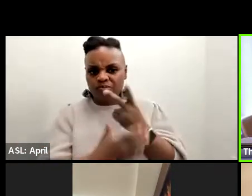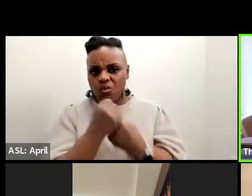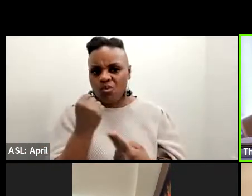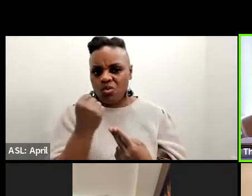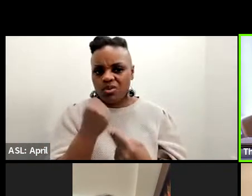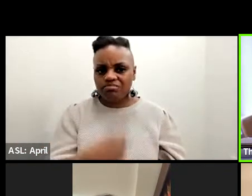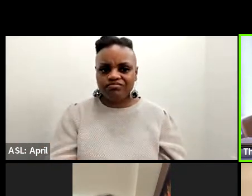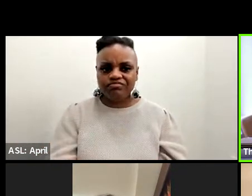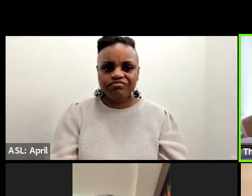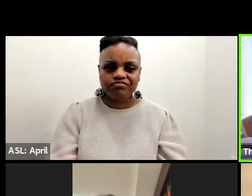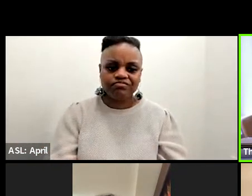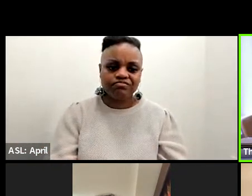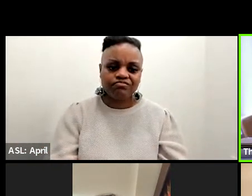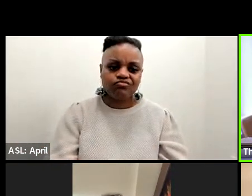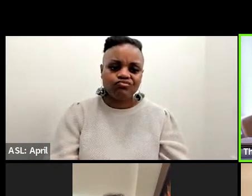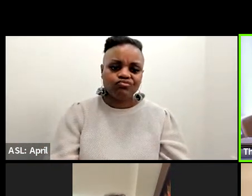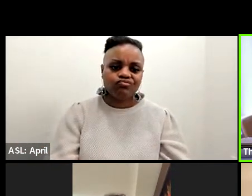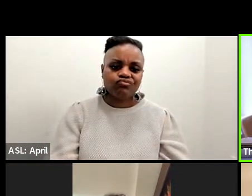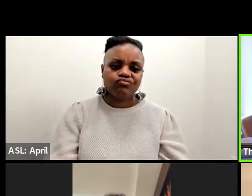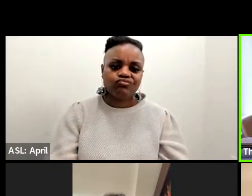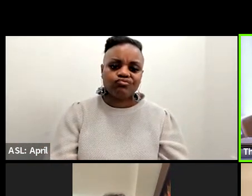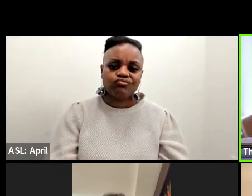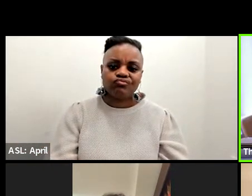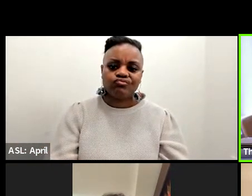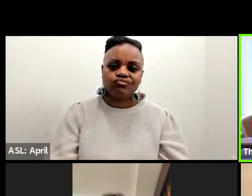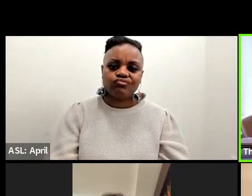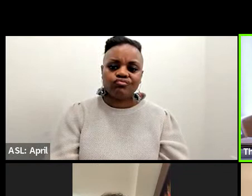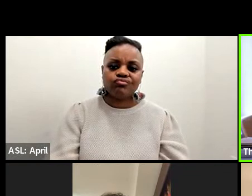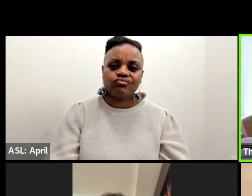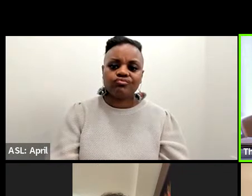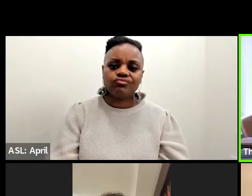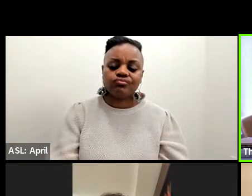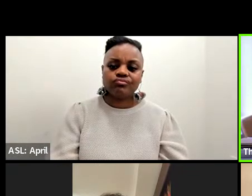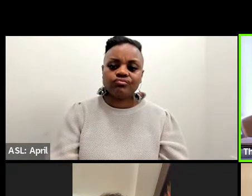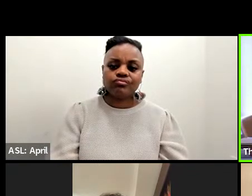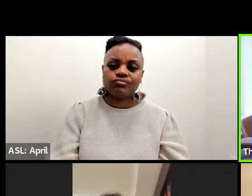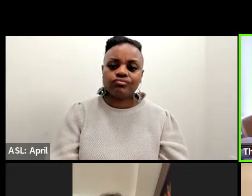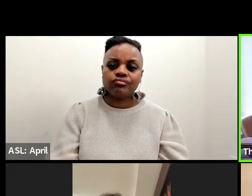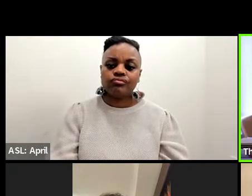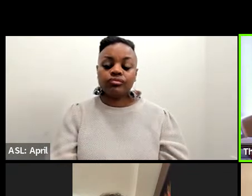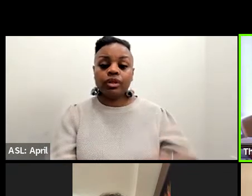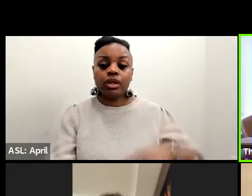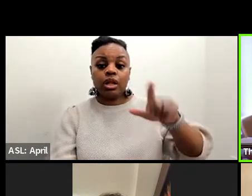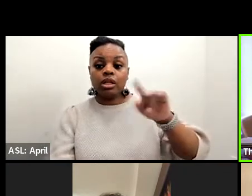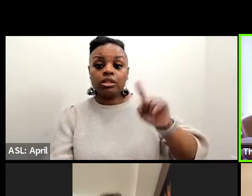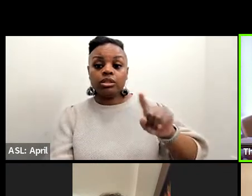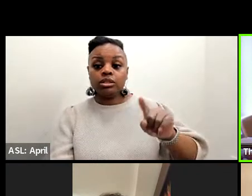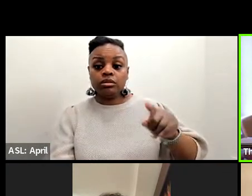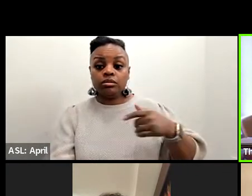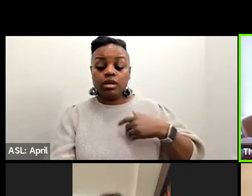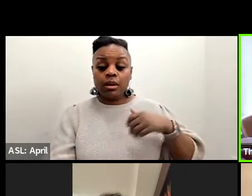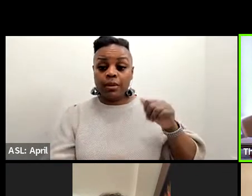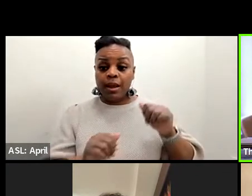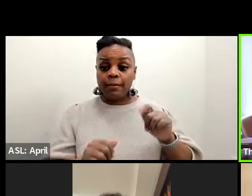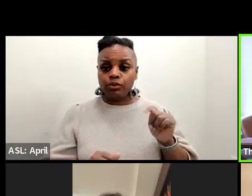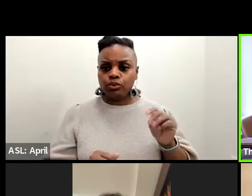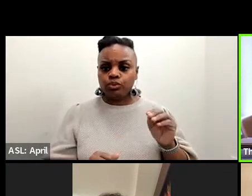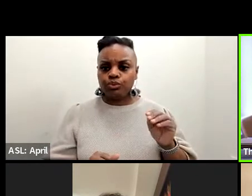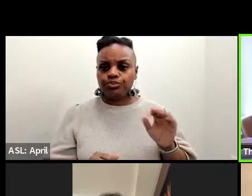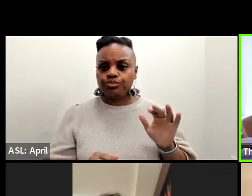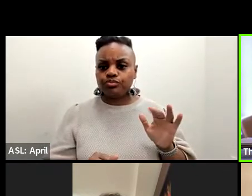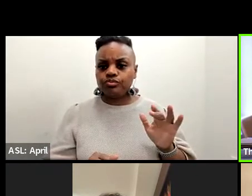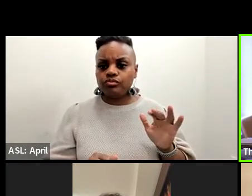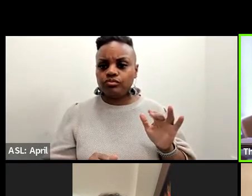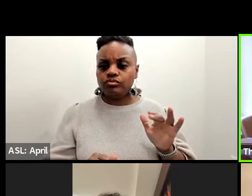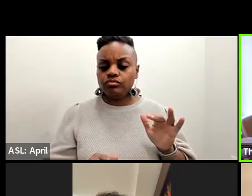possible? I mean, so it seems like the Egyptian state's approach is to just, through attrition, eventually make the Brotherhood not